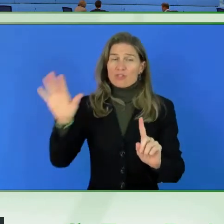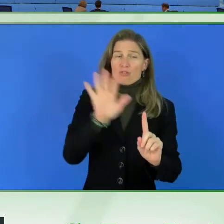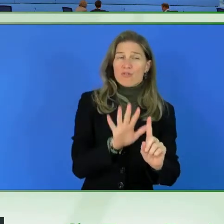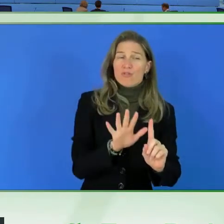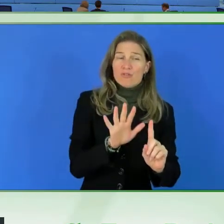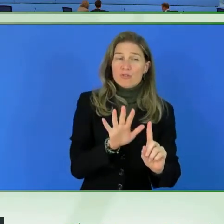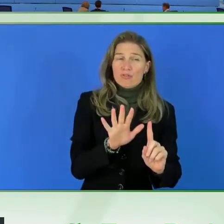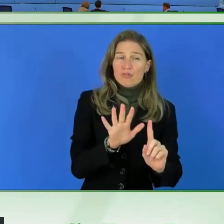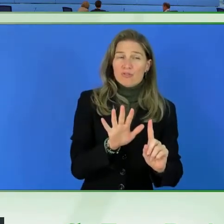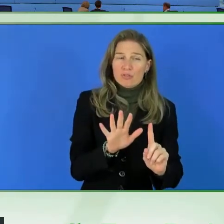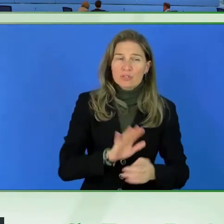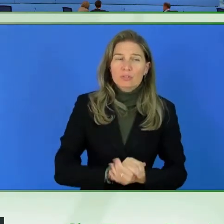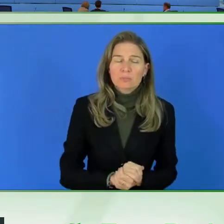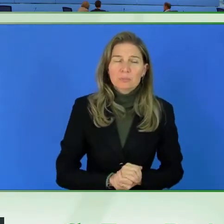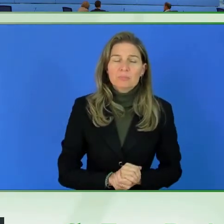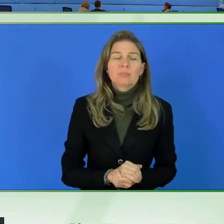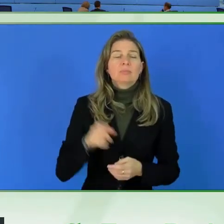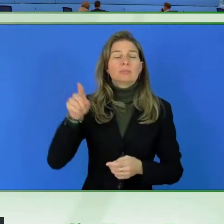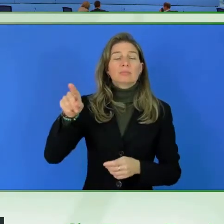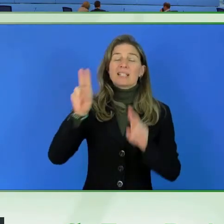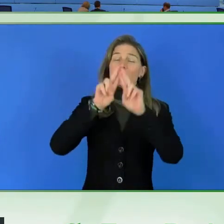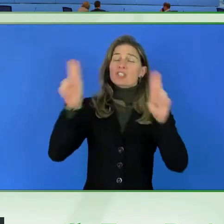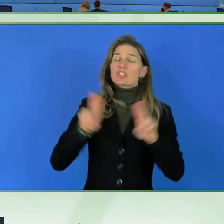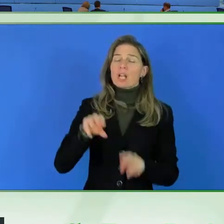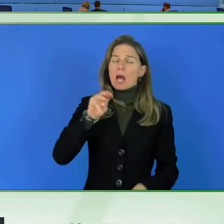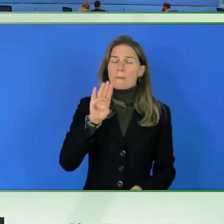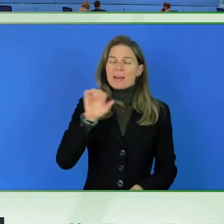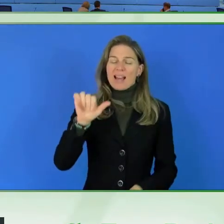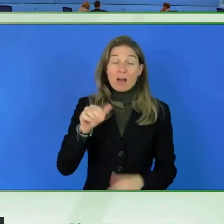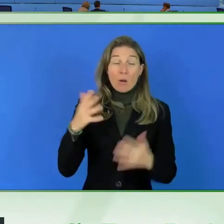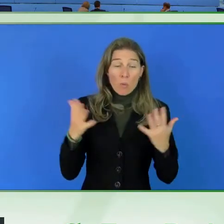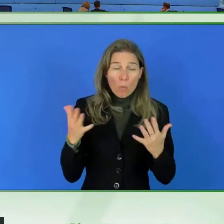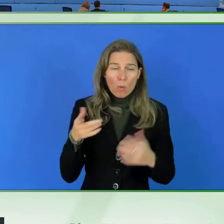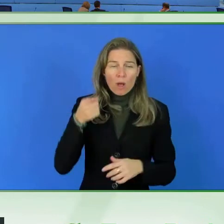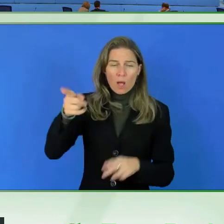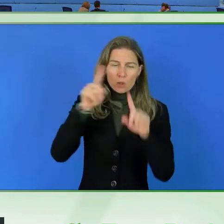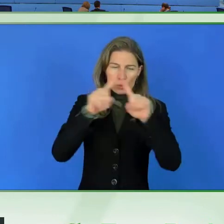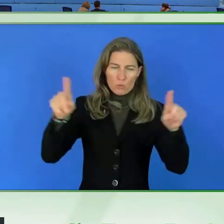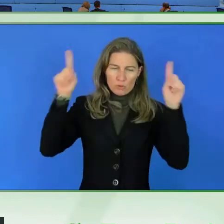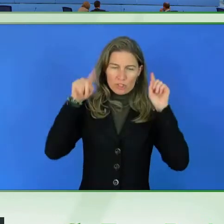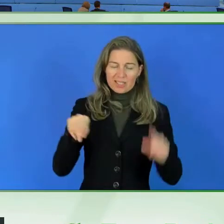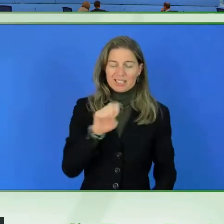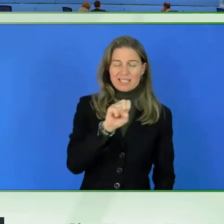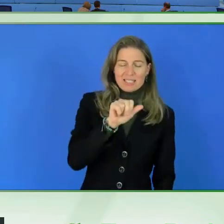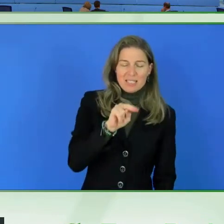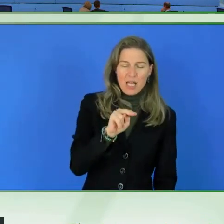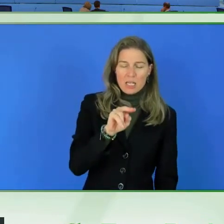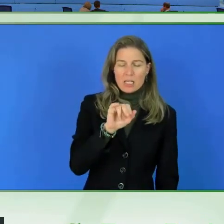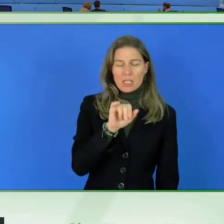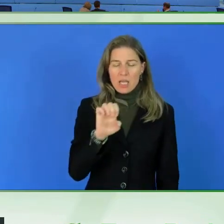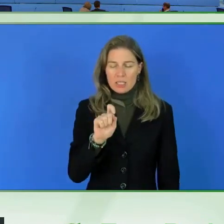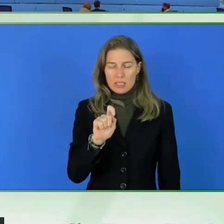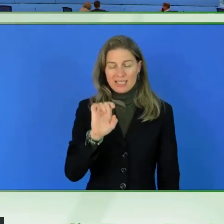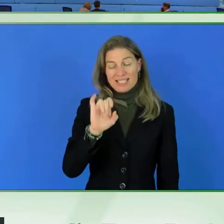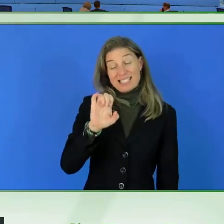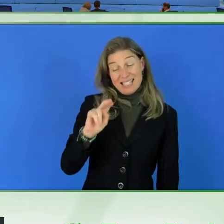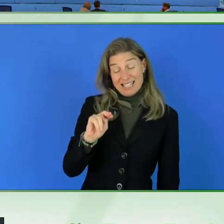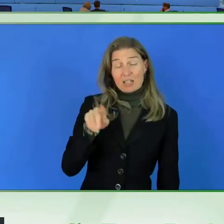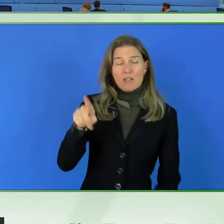his international MBA degree from Sun Yat-sen University. So Maunte from Flex China, over to